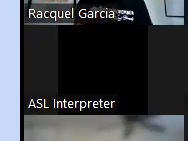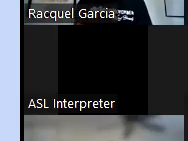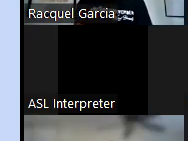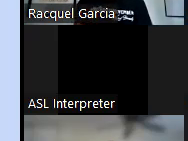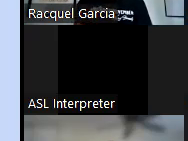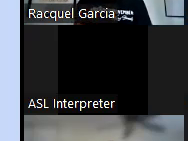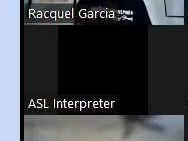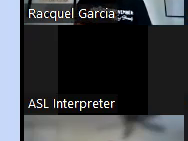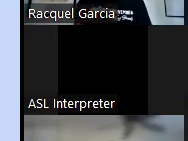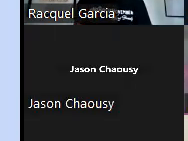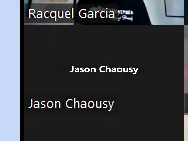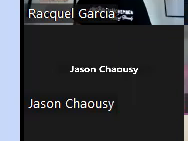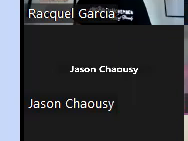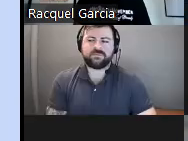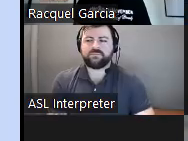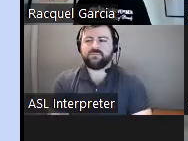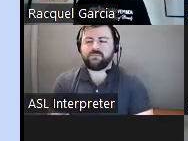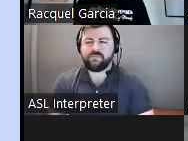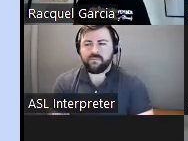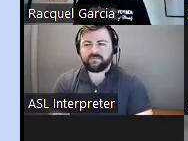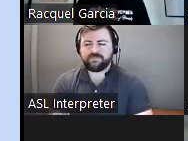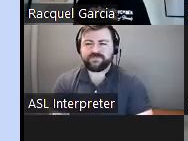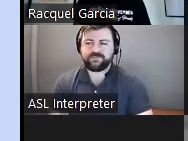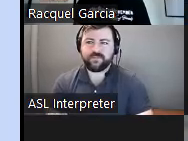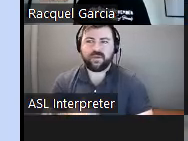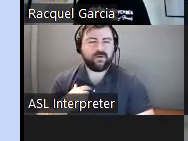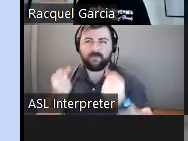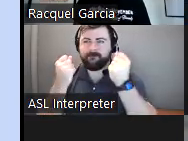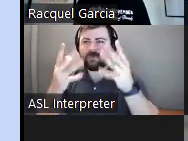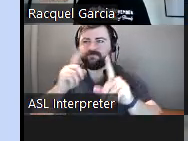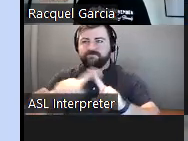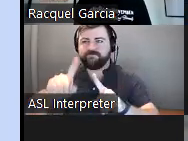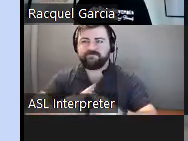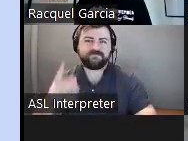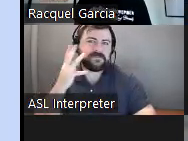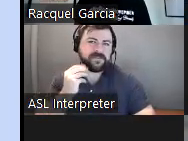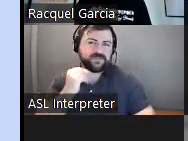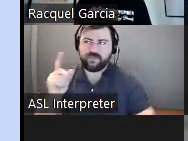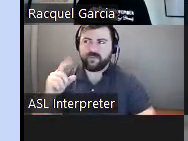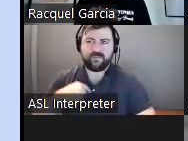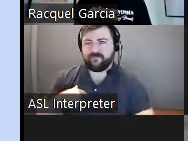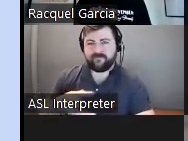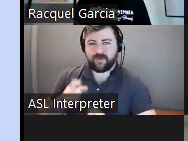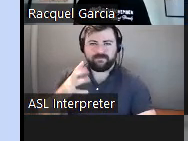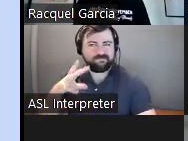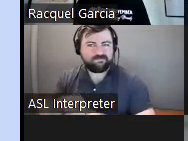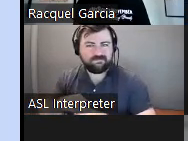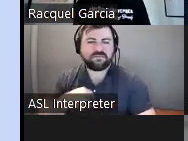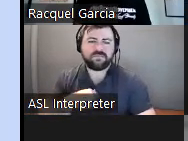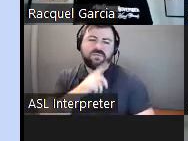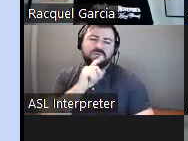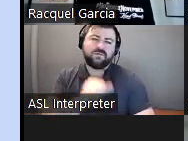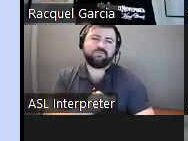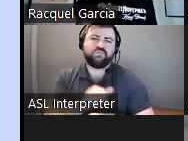know, young people. So I have multiple experiences of where I come from that I actually